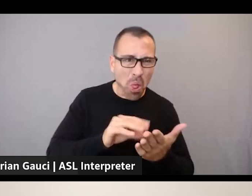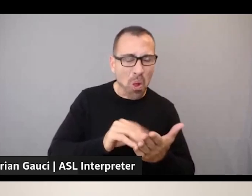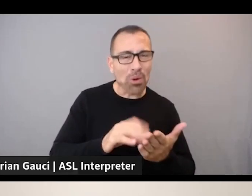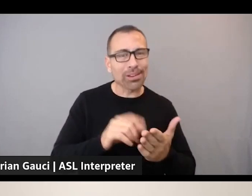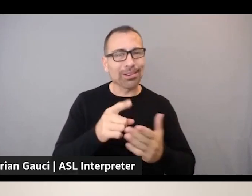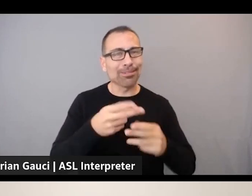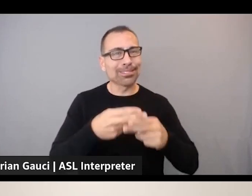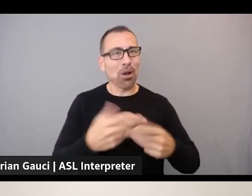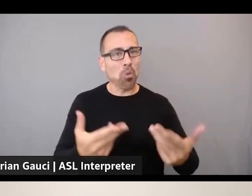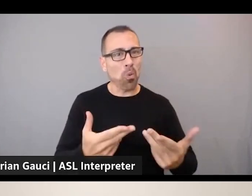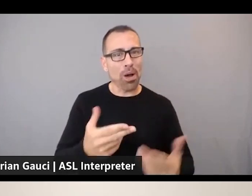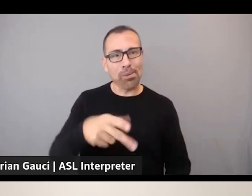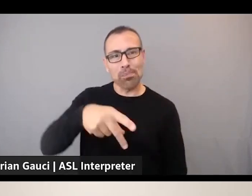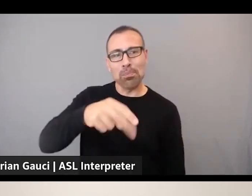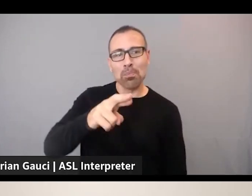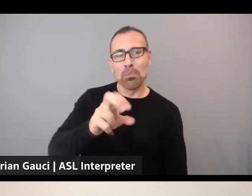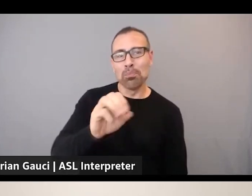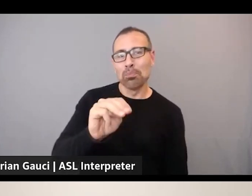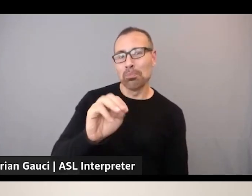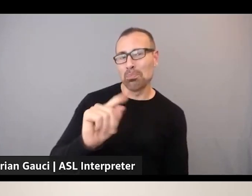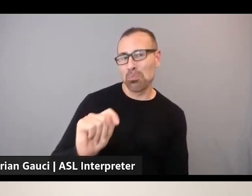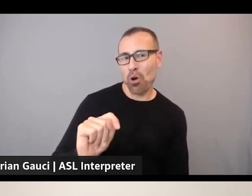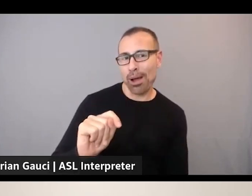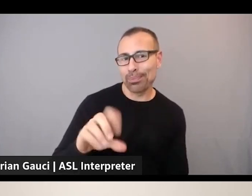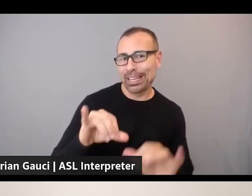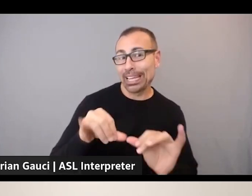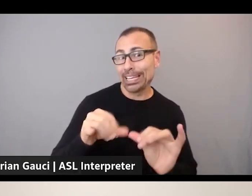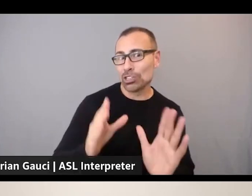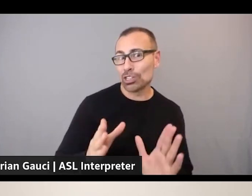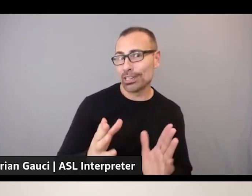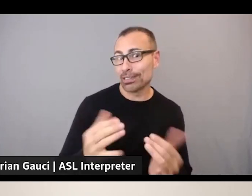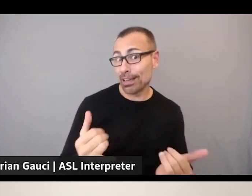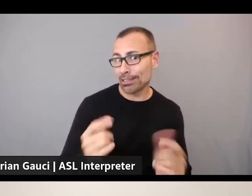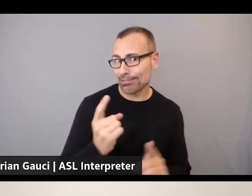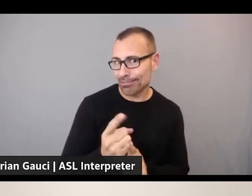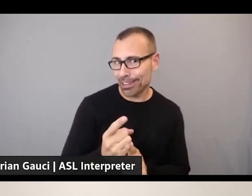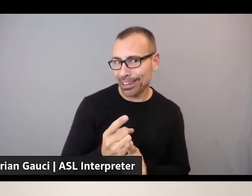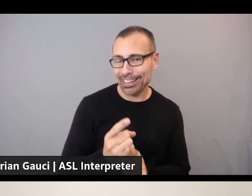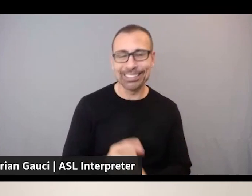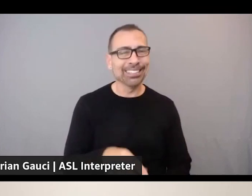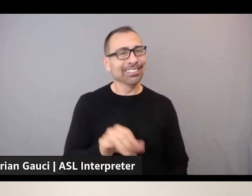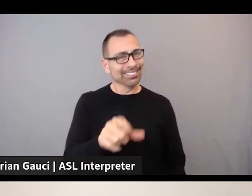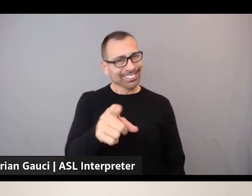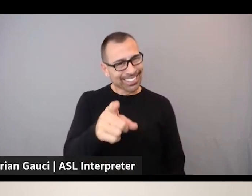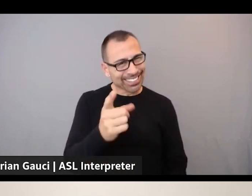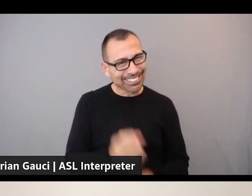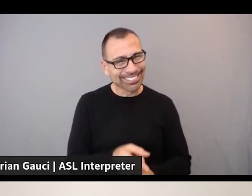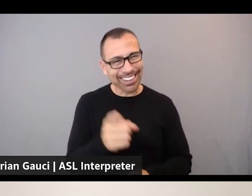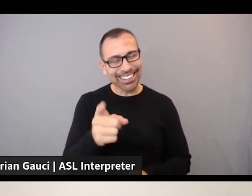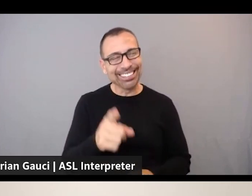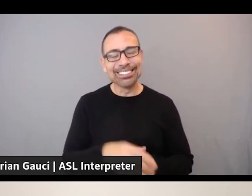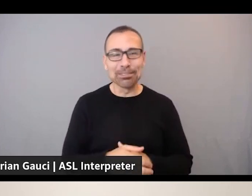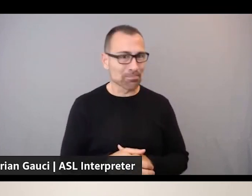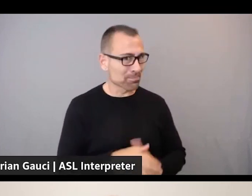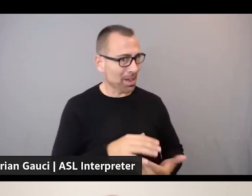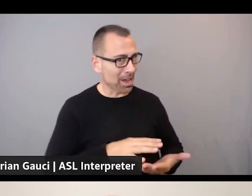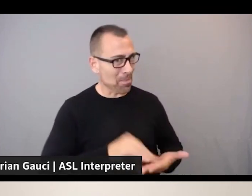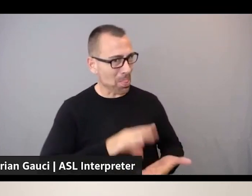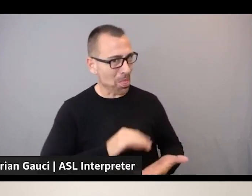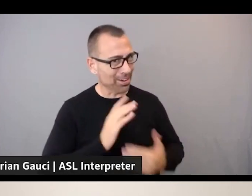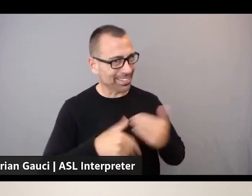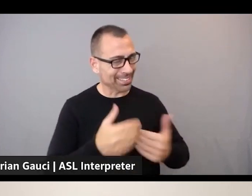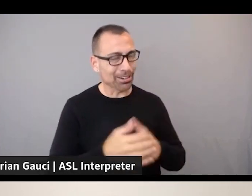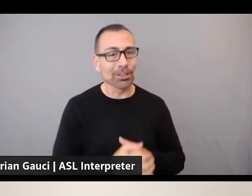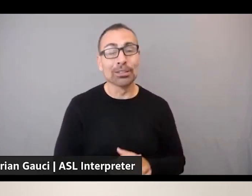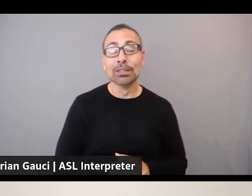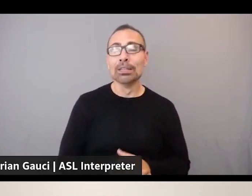and well, I think what you're pointing at is that there's two things here. One, it is really easy to get started.